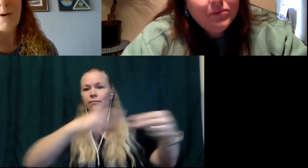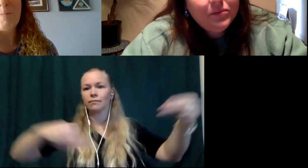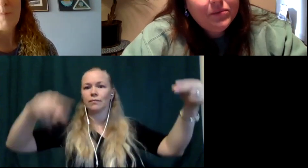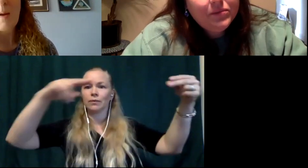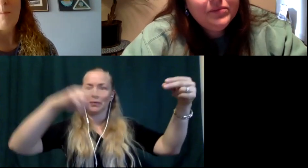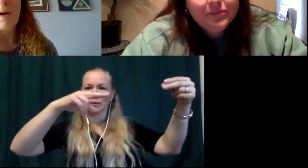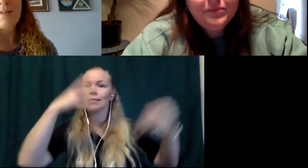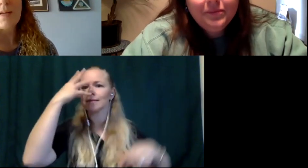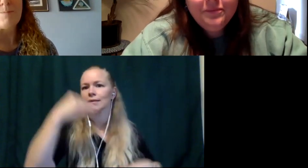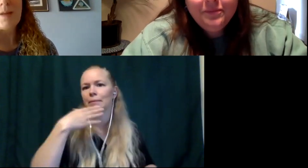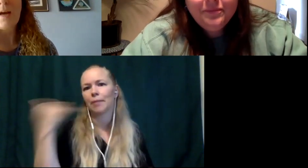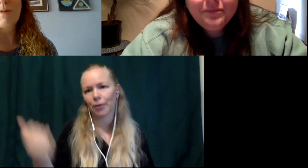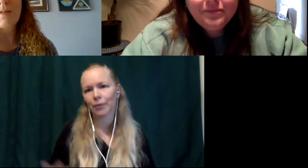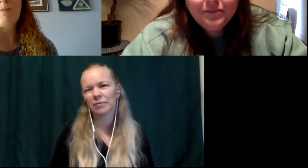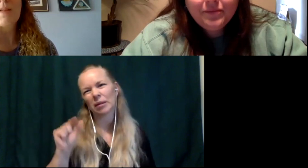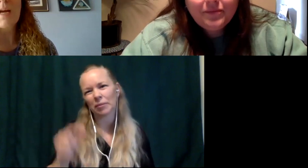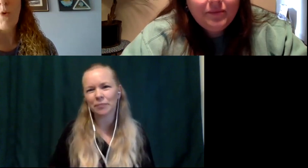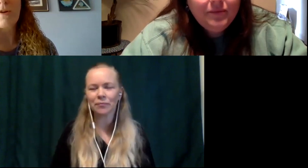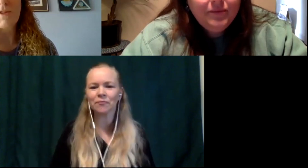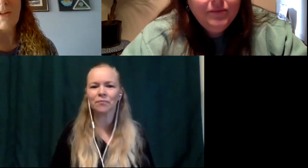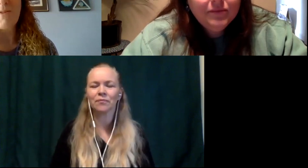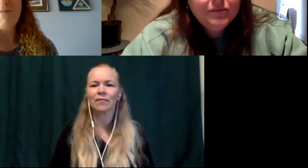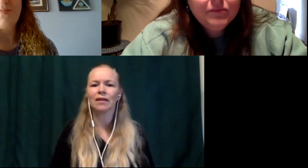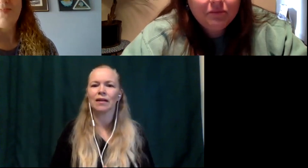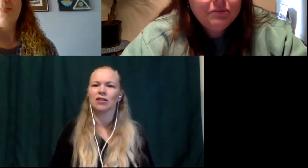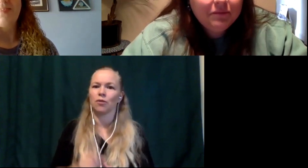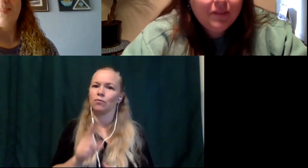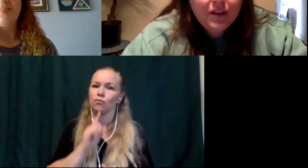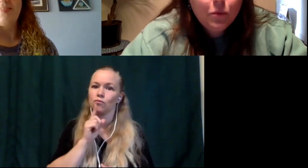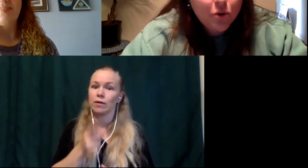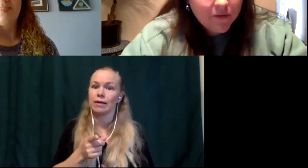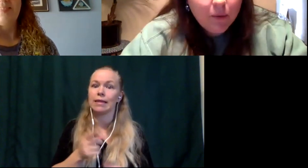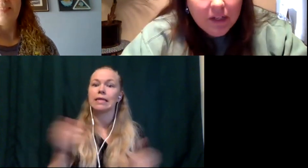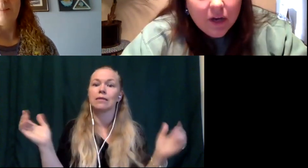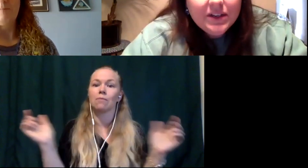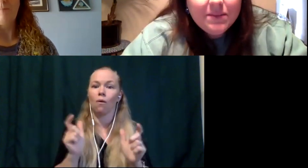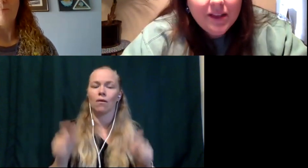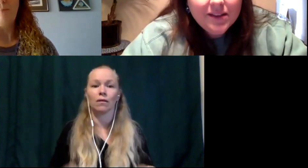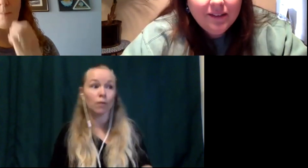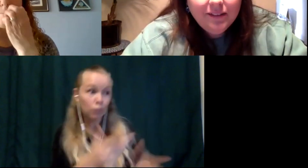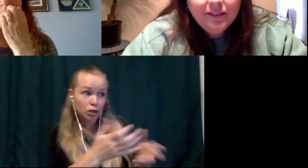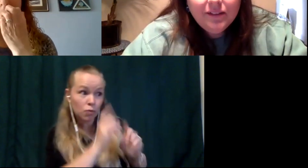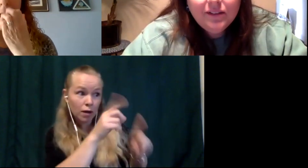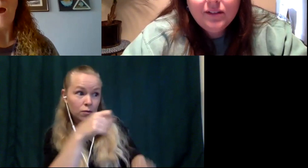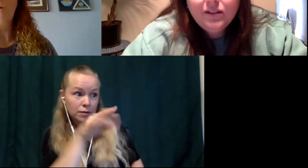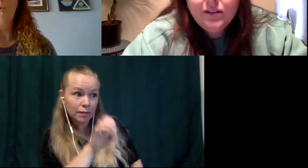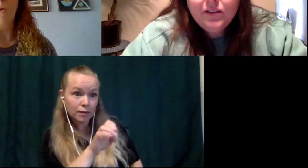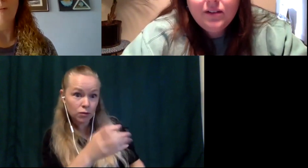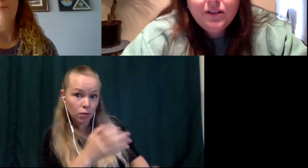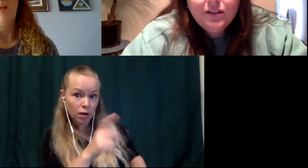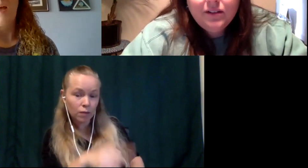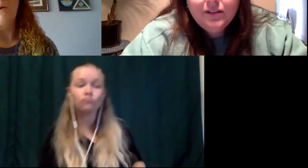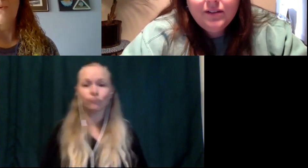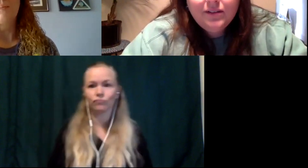bit better. But it was tight quarters in there. Would you ever want to go into space? I